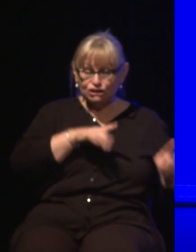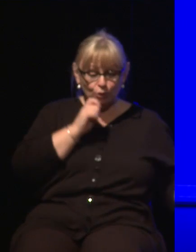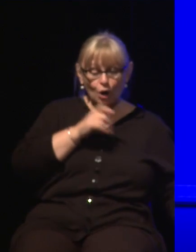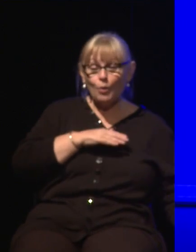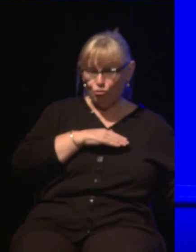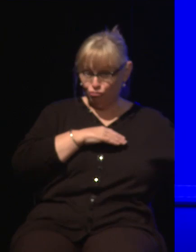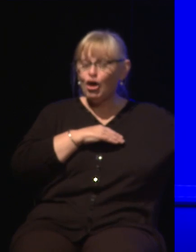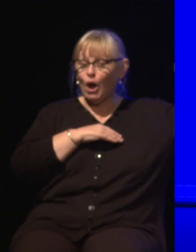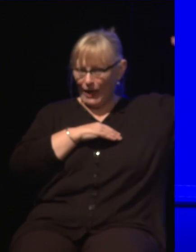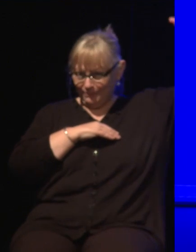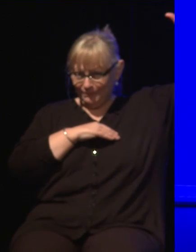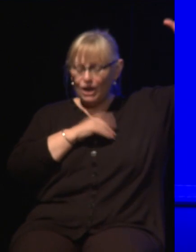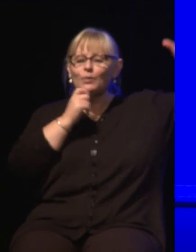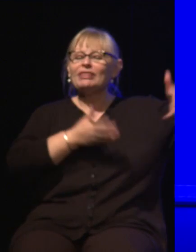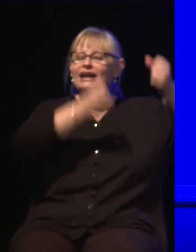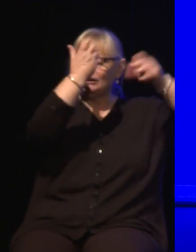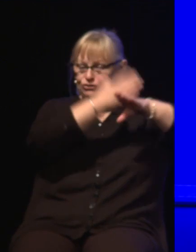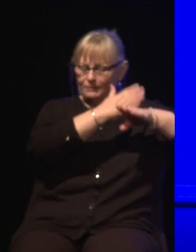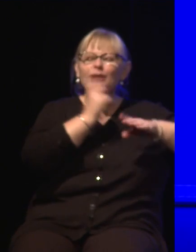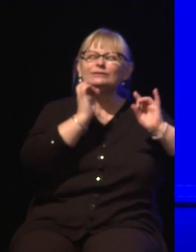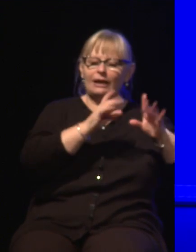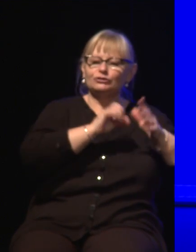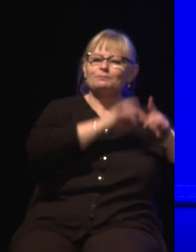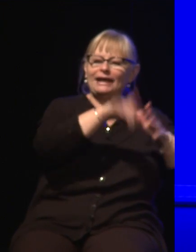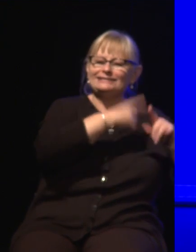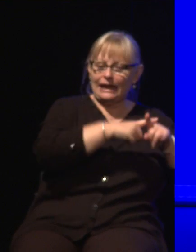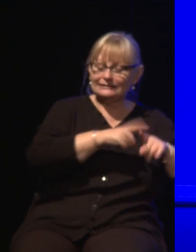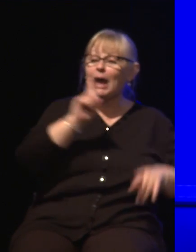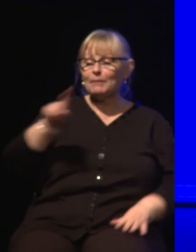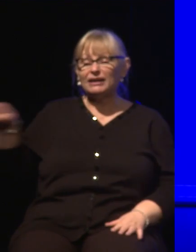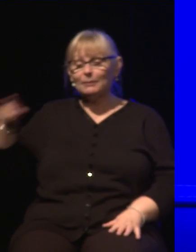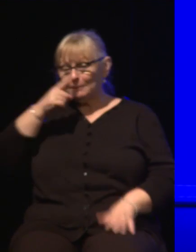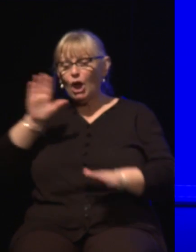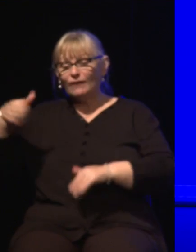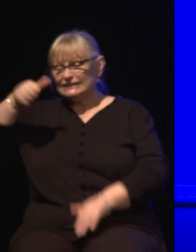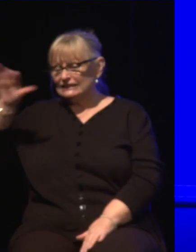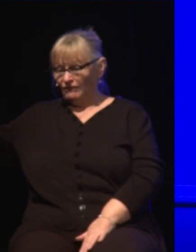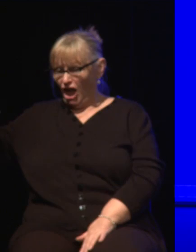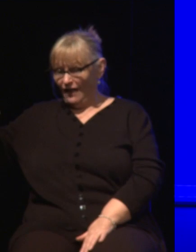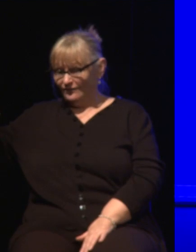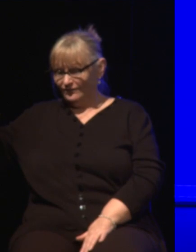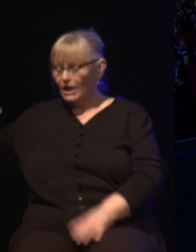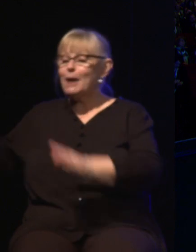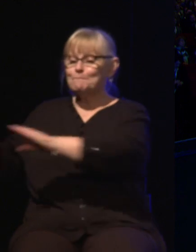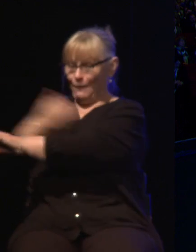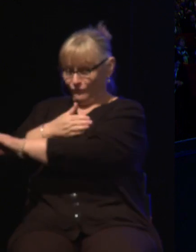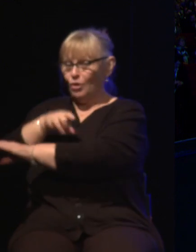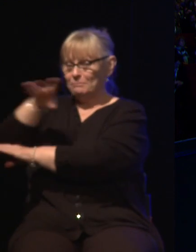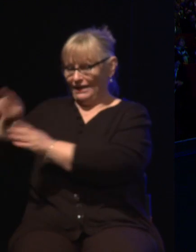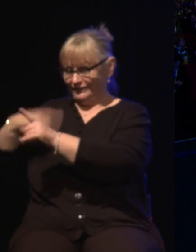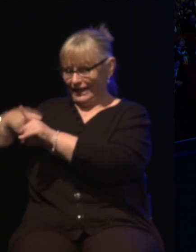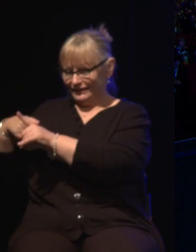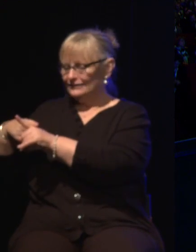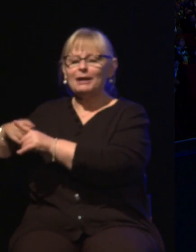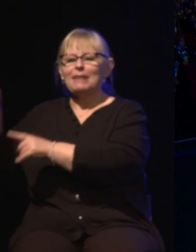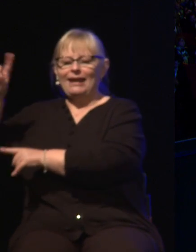and when they get jobs, become taxpayers, and people over the age of 65 also used to be taxpayers during their working